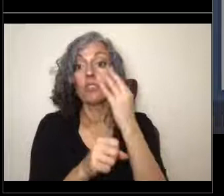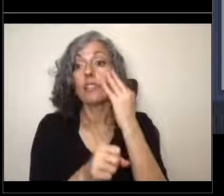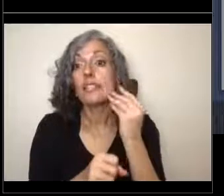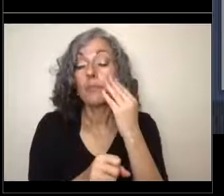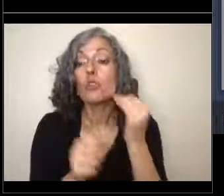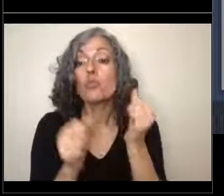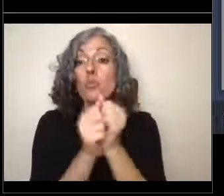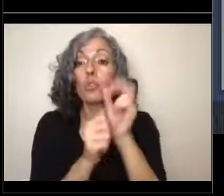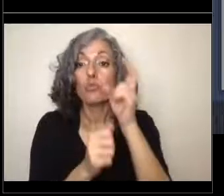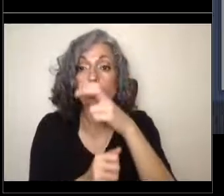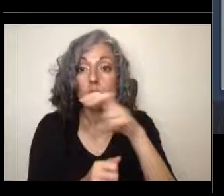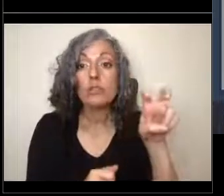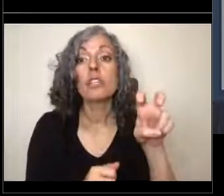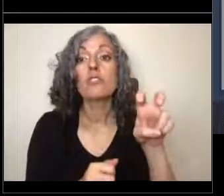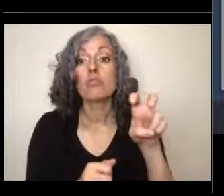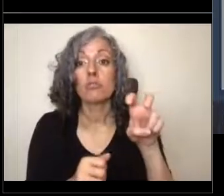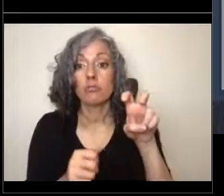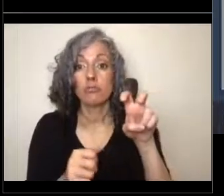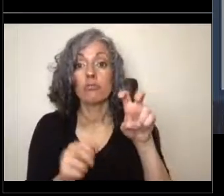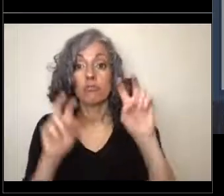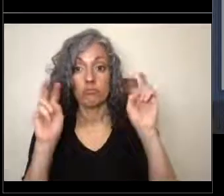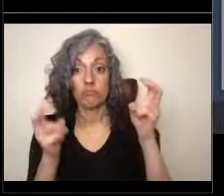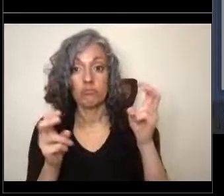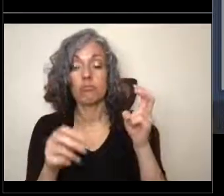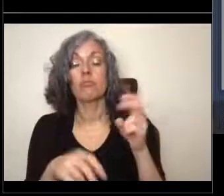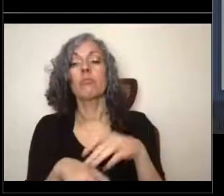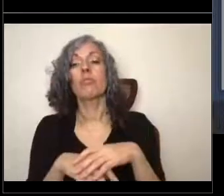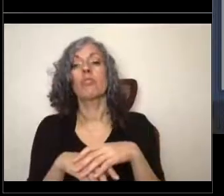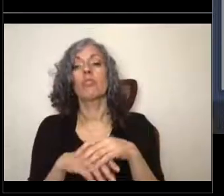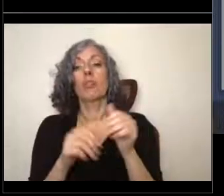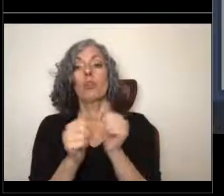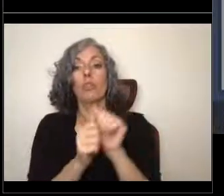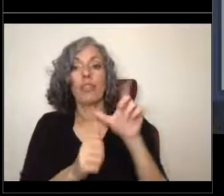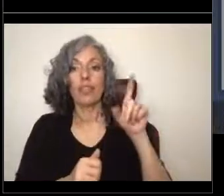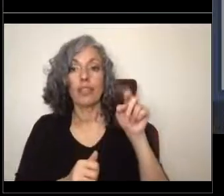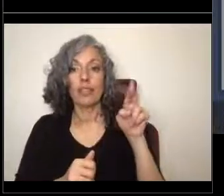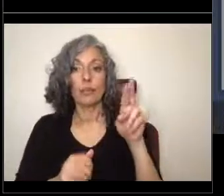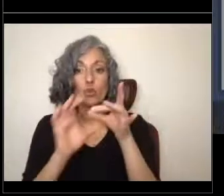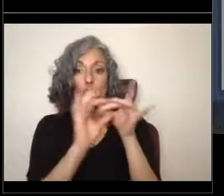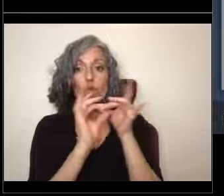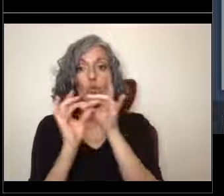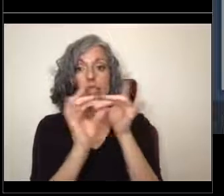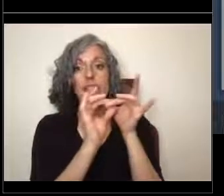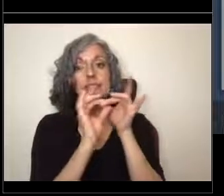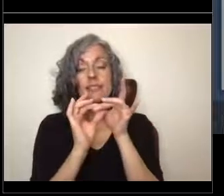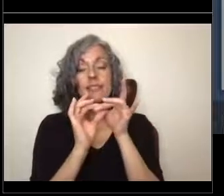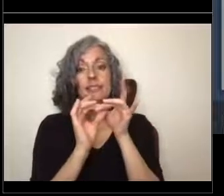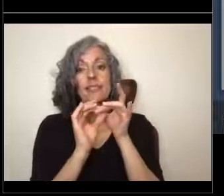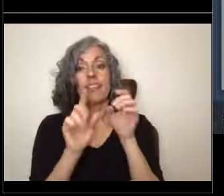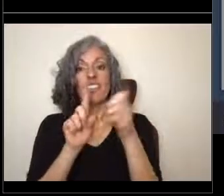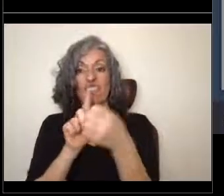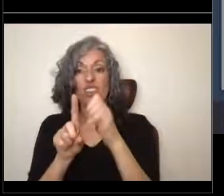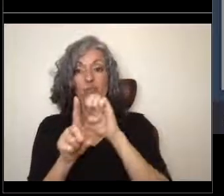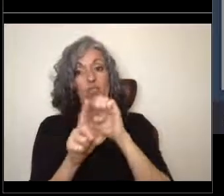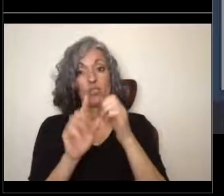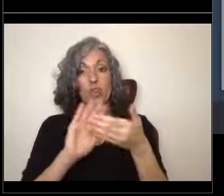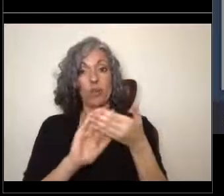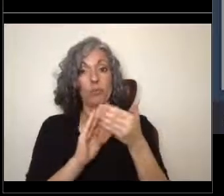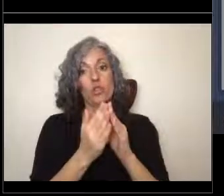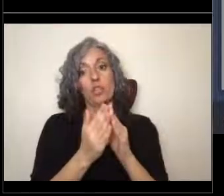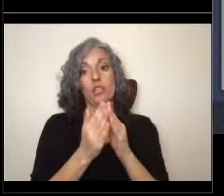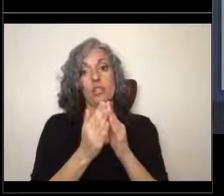transportation matters on behalf of labor unions, the environmental community, many local